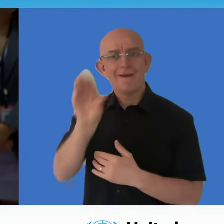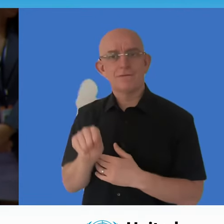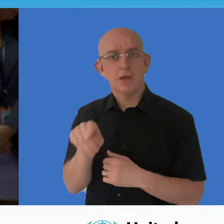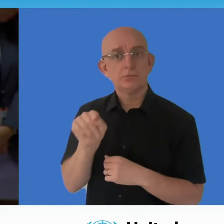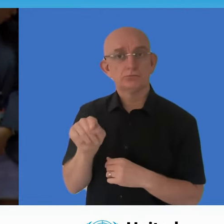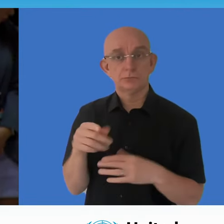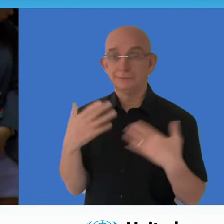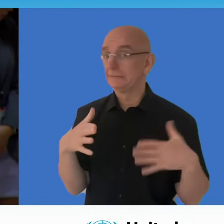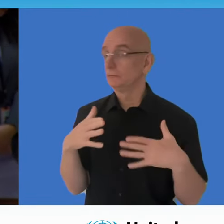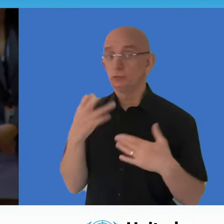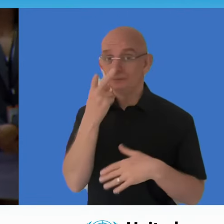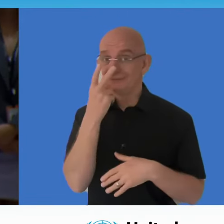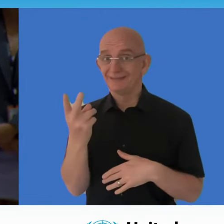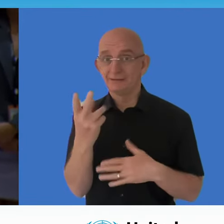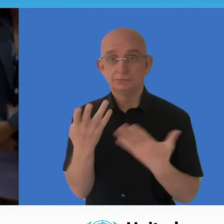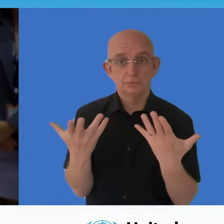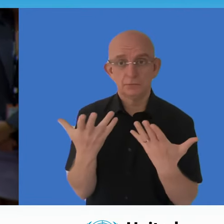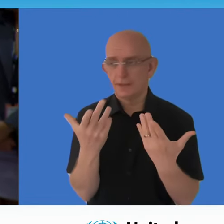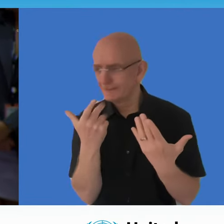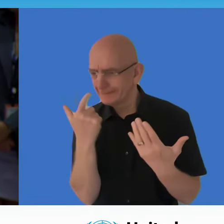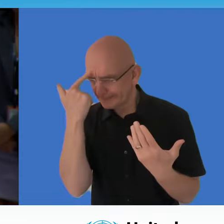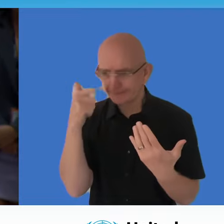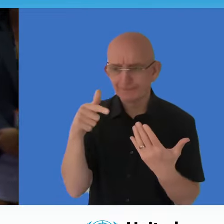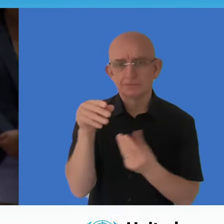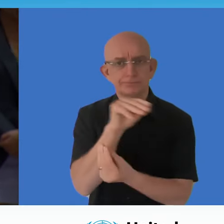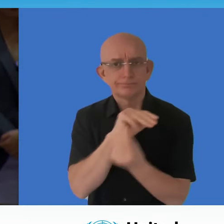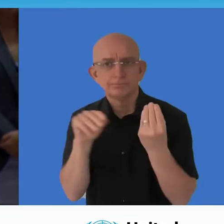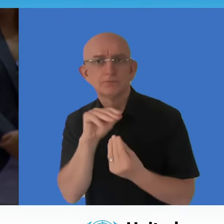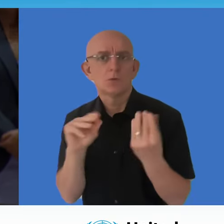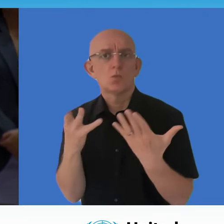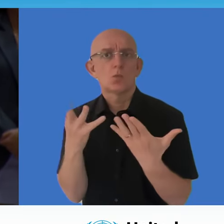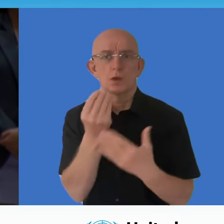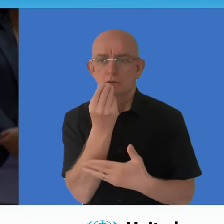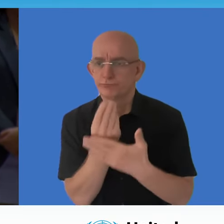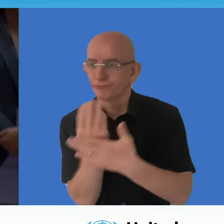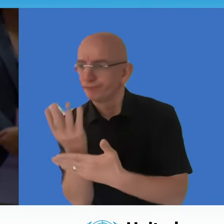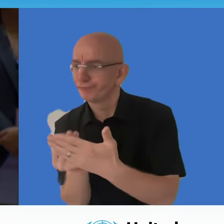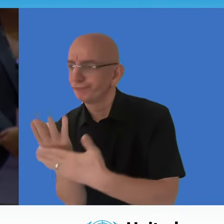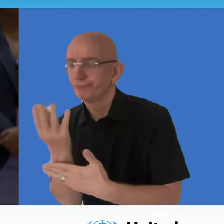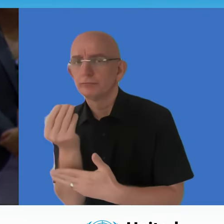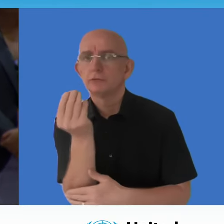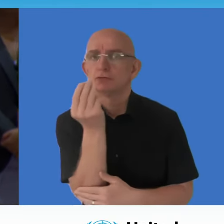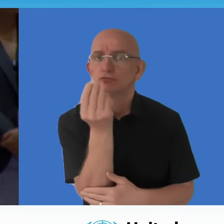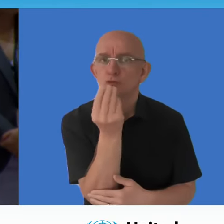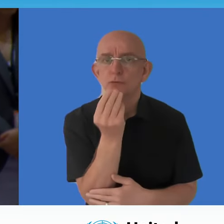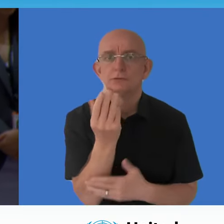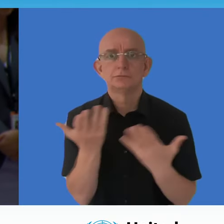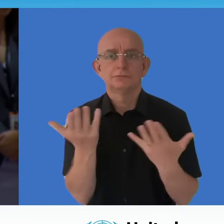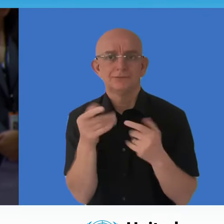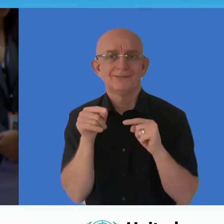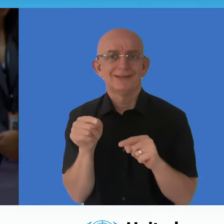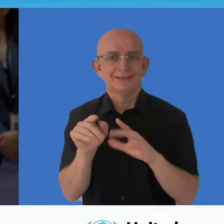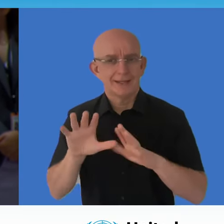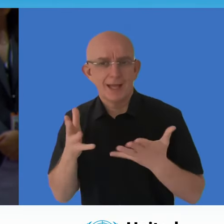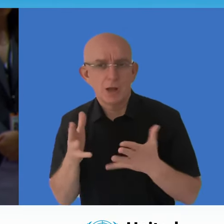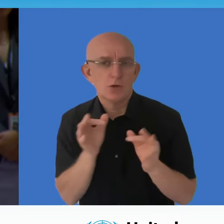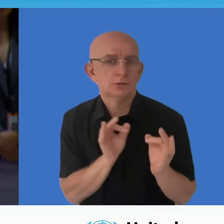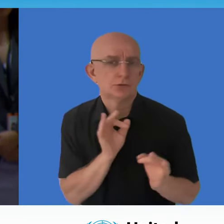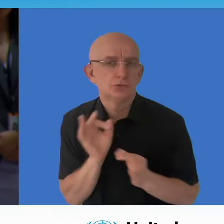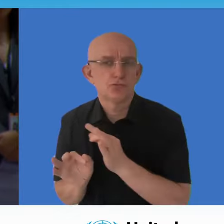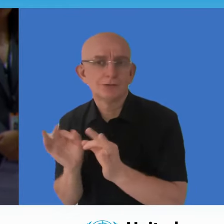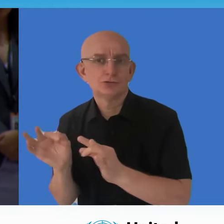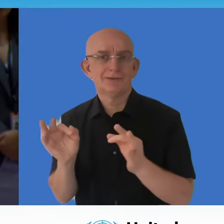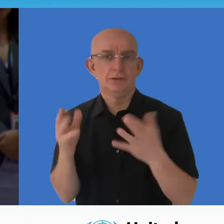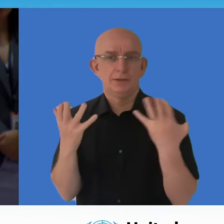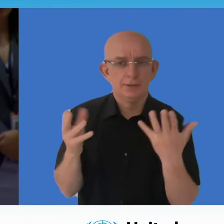using circular strategies in the areas of aquaculture and poultry farming.